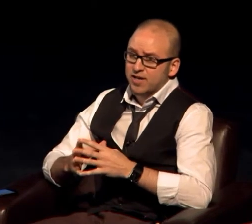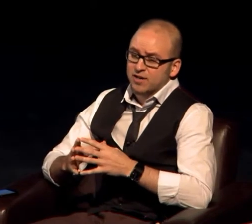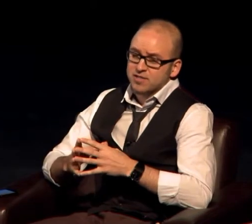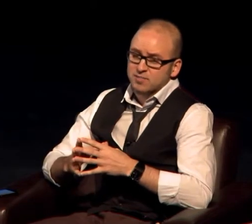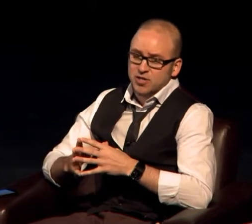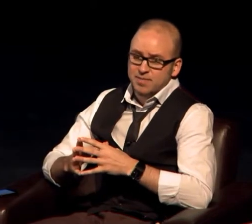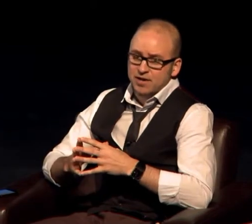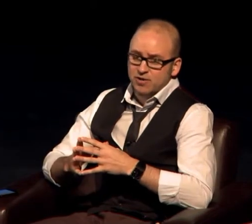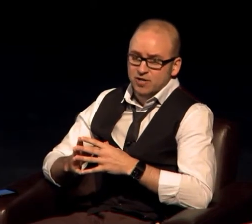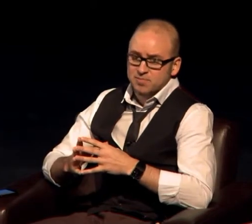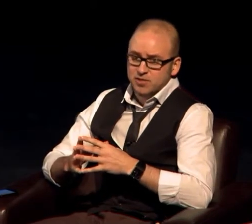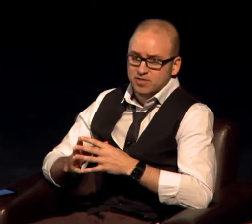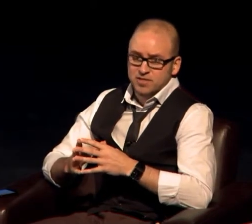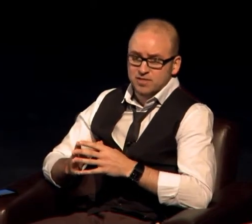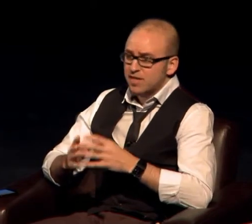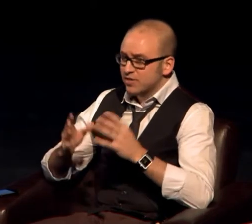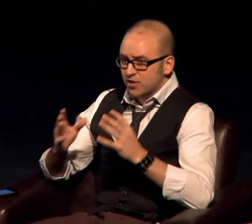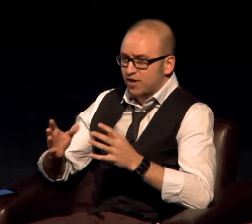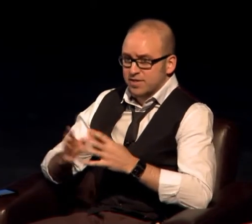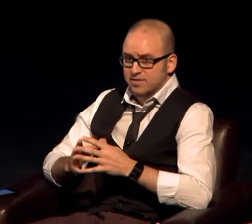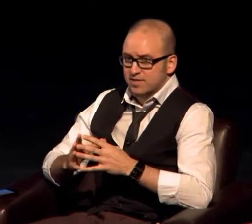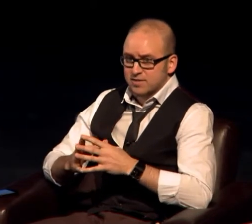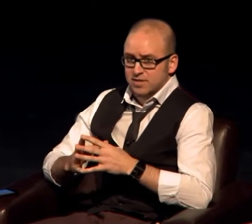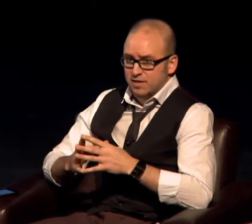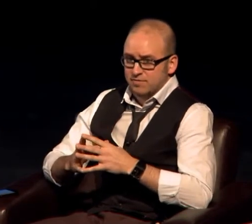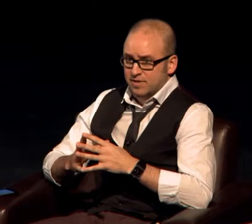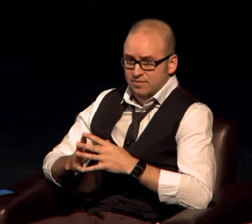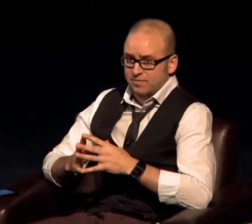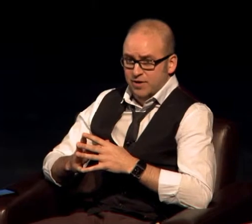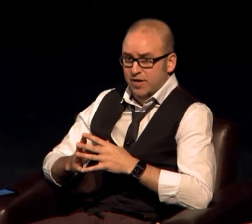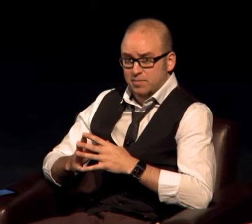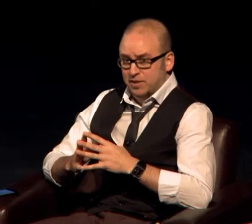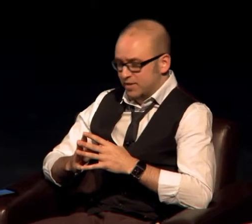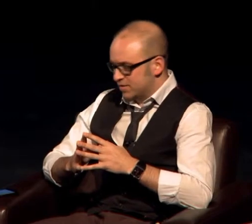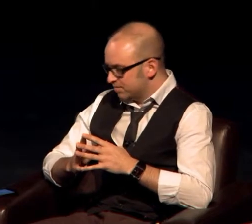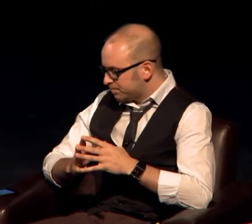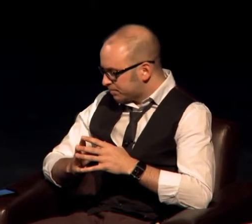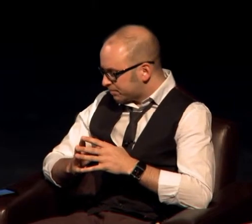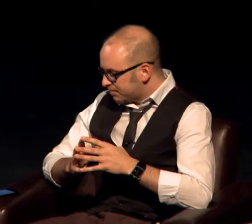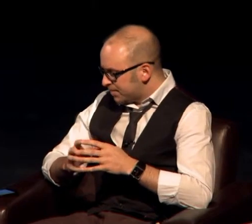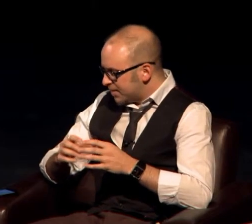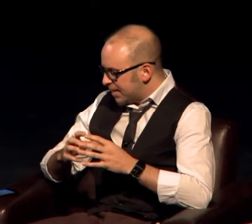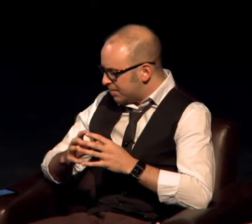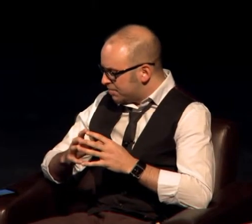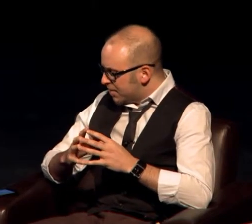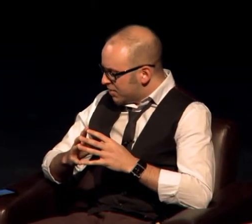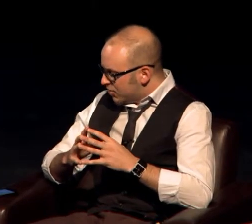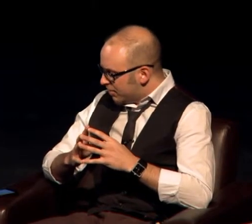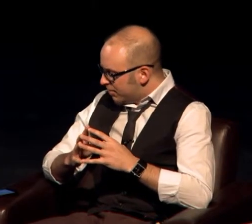to providing our subject matter and our experiences to audiences of varying abilities.